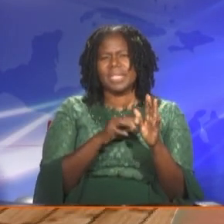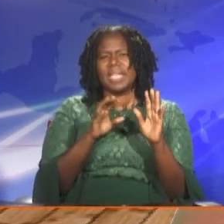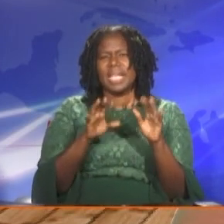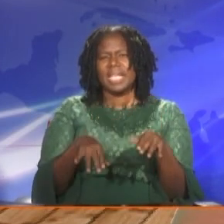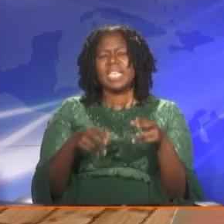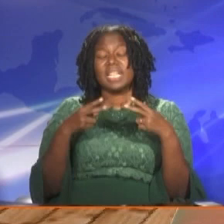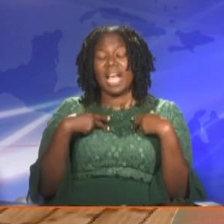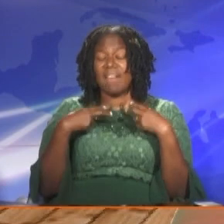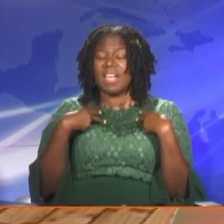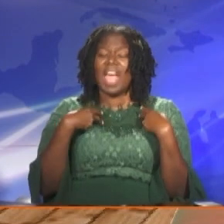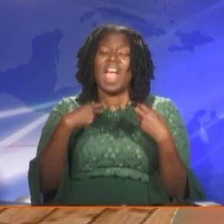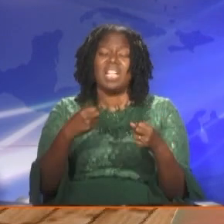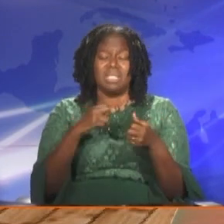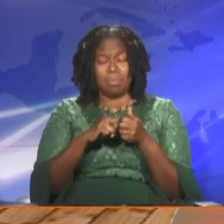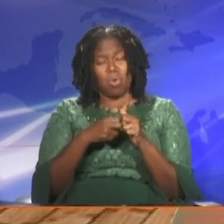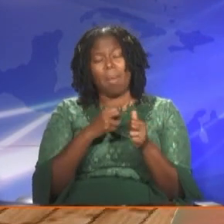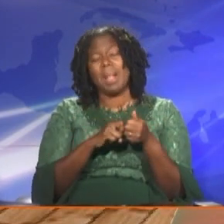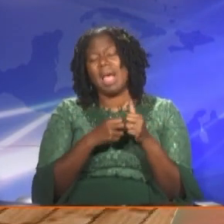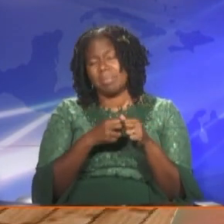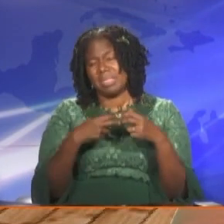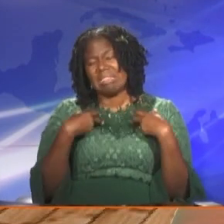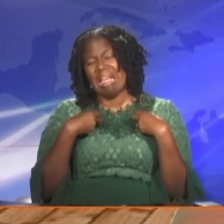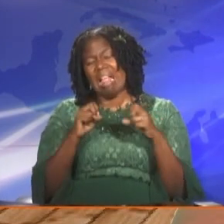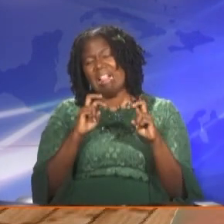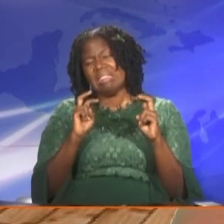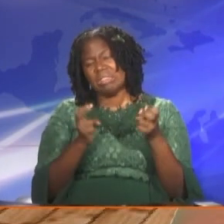long-term health issues, right? A child